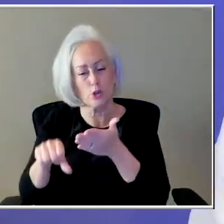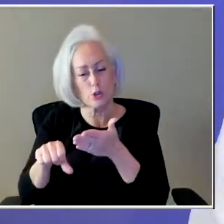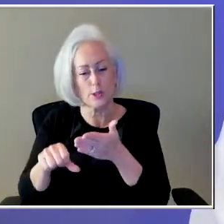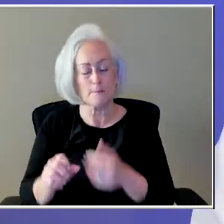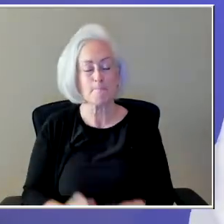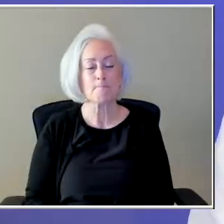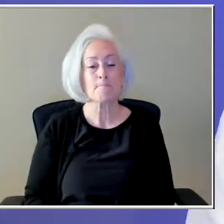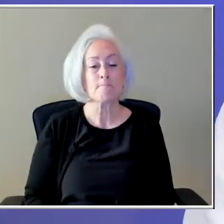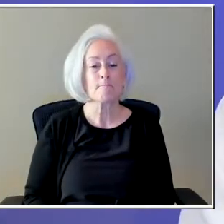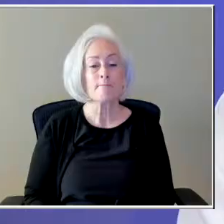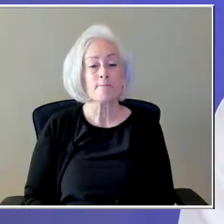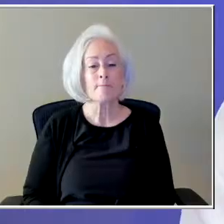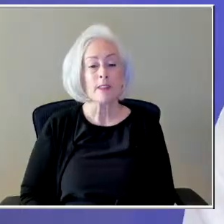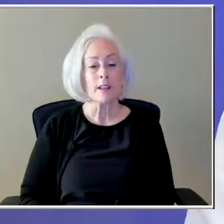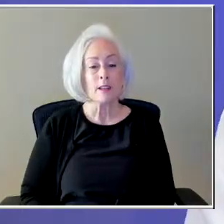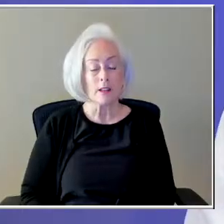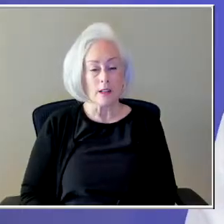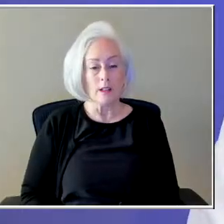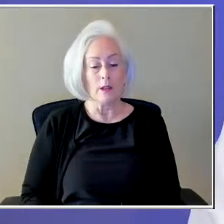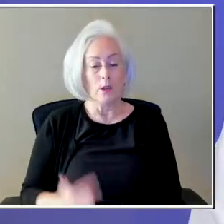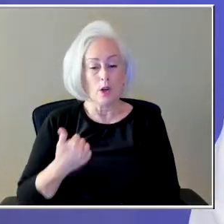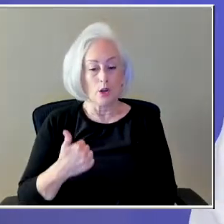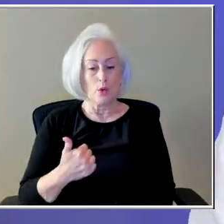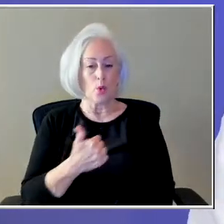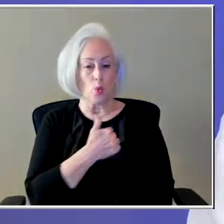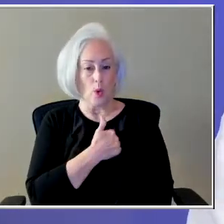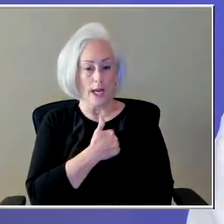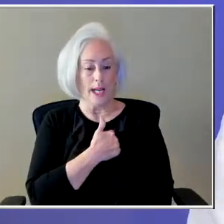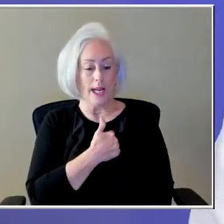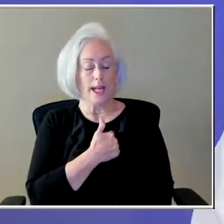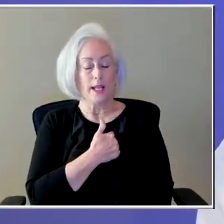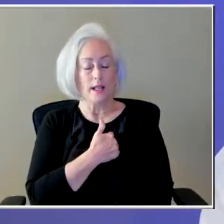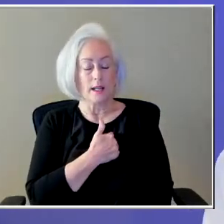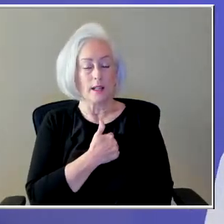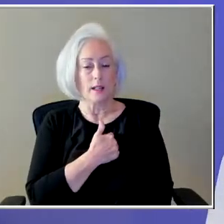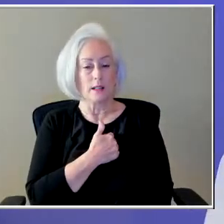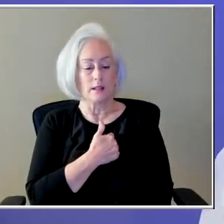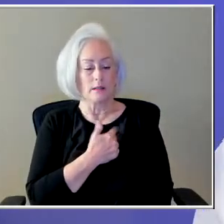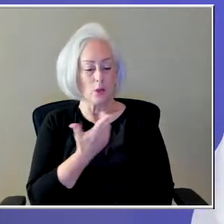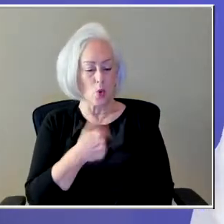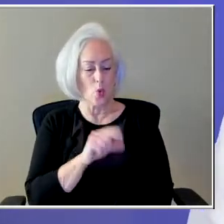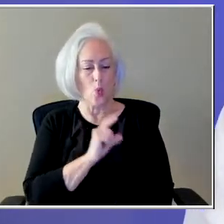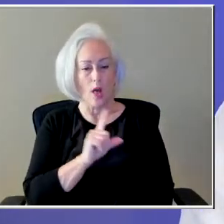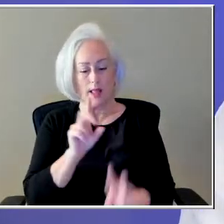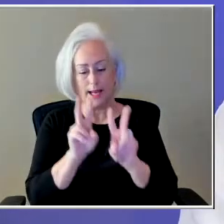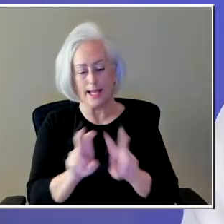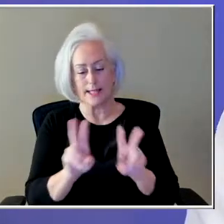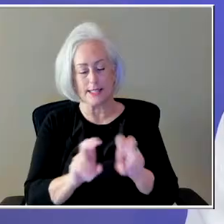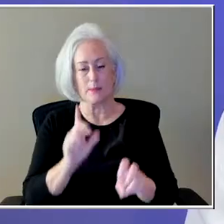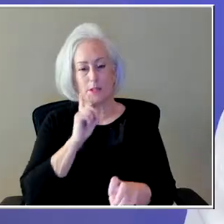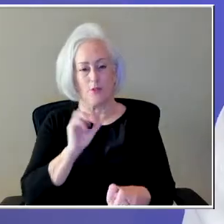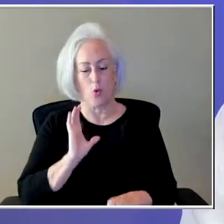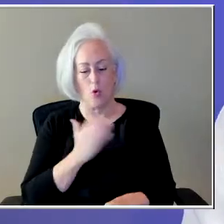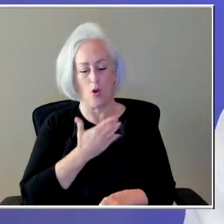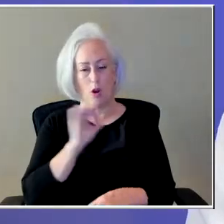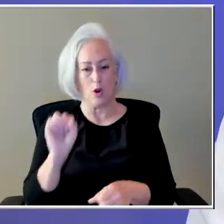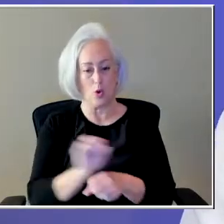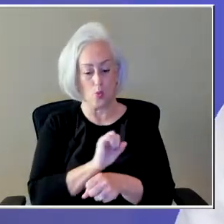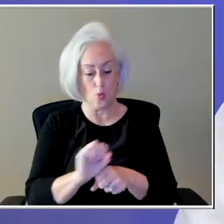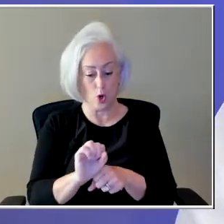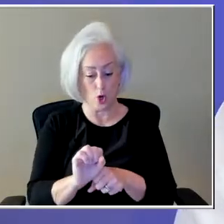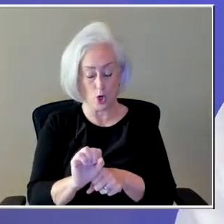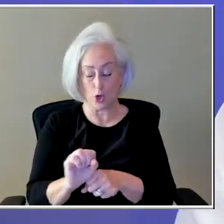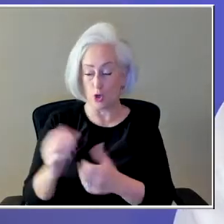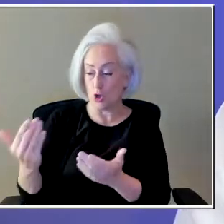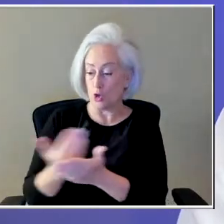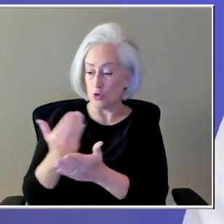check back, we have quality assessments for our own work. As new technology comes out, you go train on it.